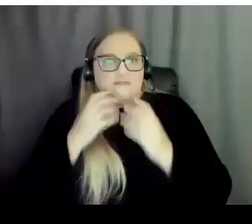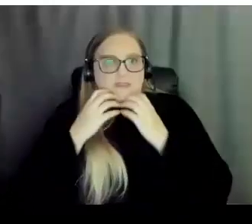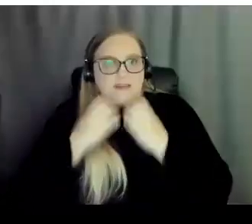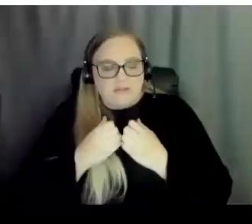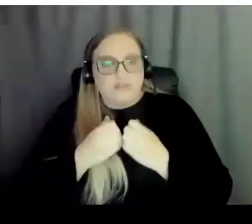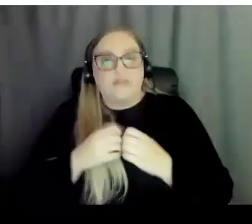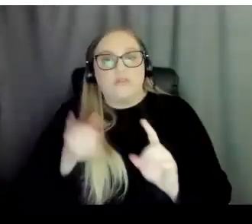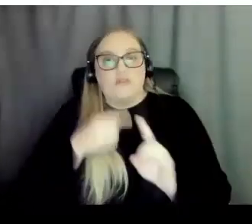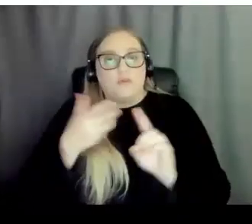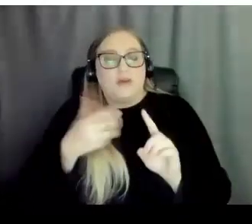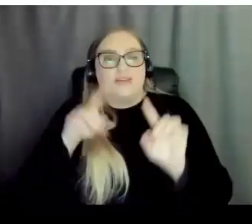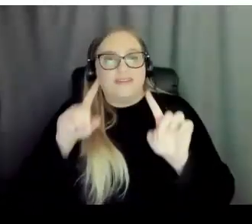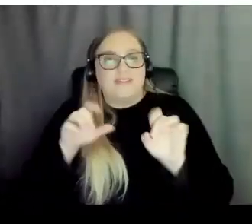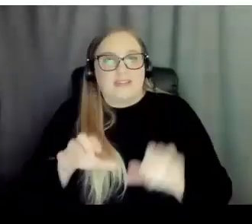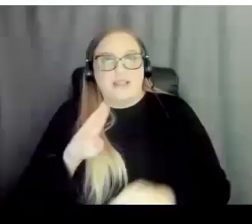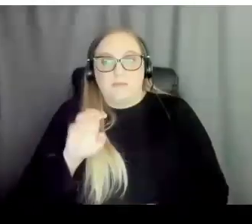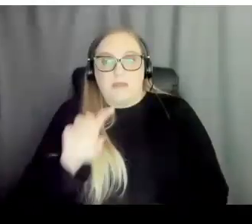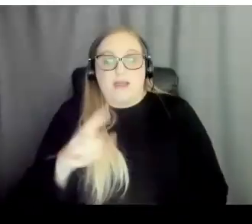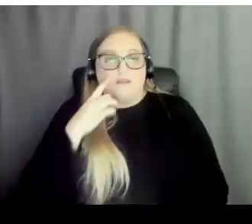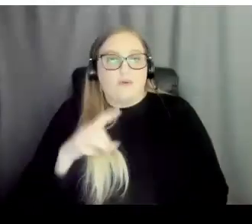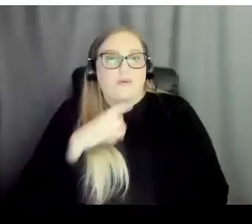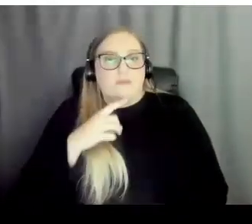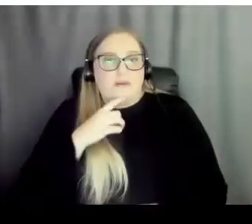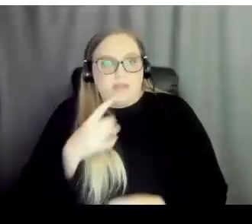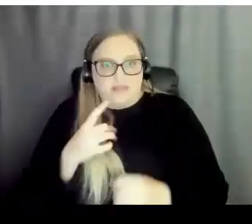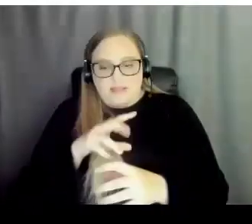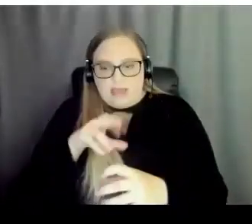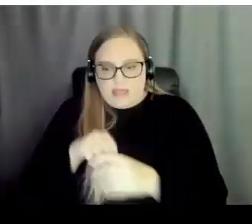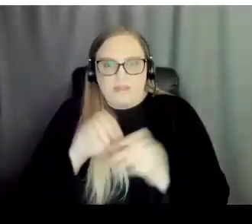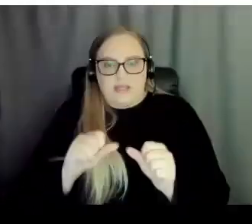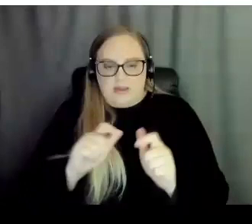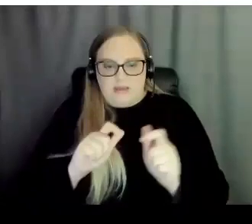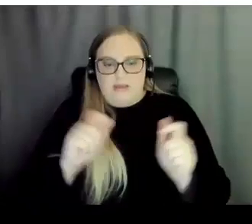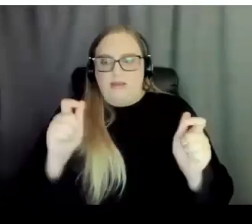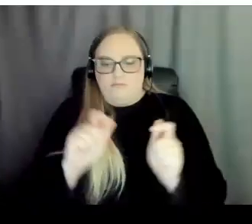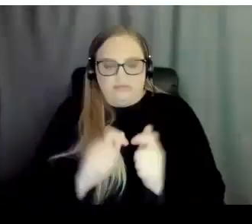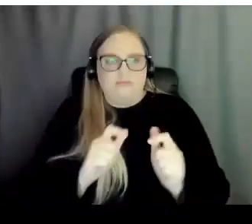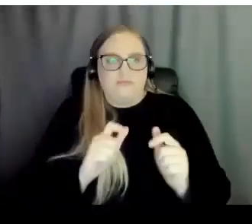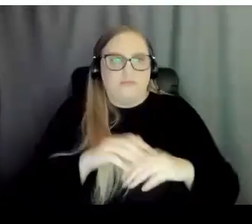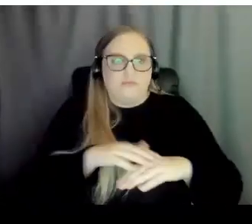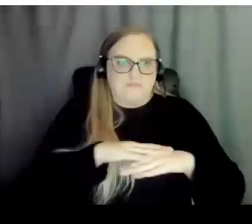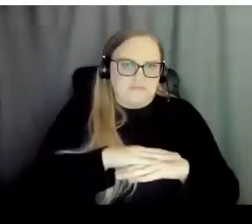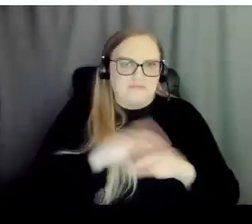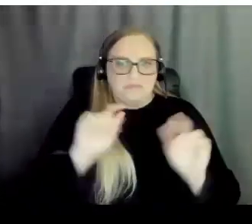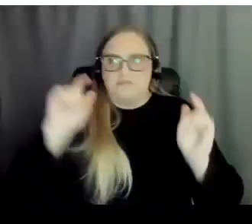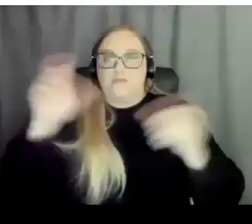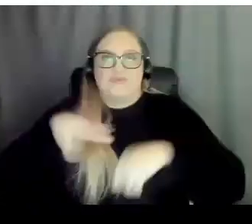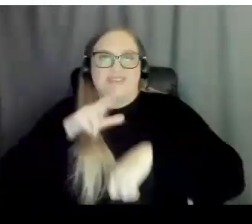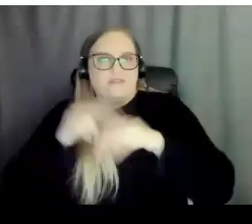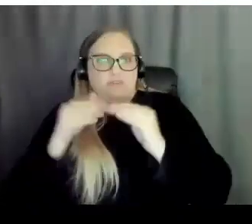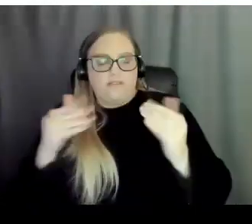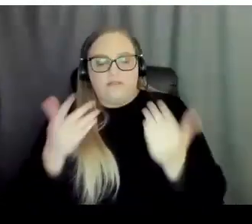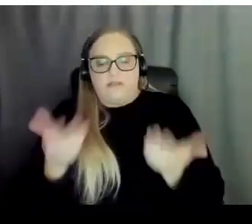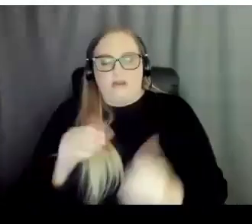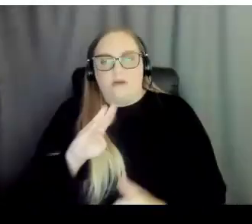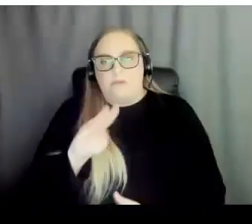bed for public engagement, innovations, and capacity building that can be scaled to state and national levels. Next, we have Boise State